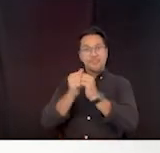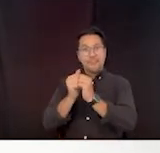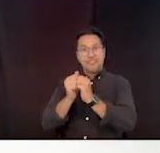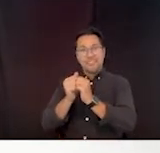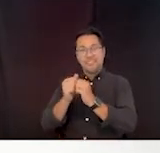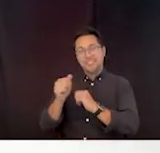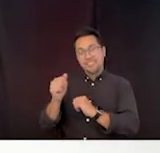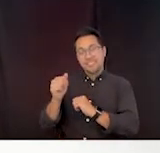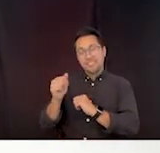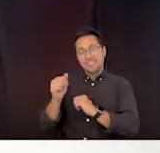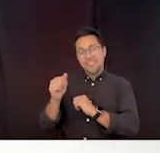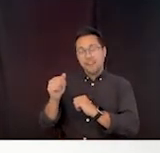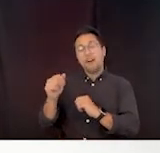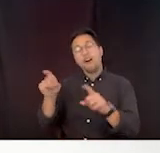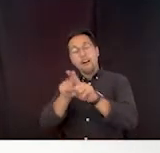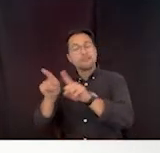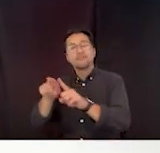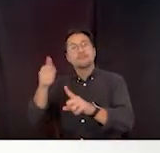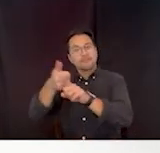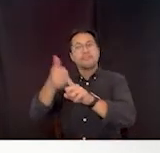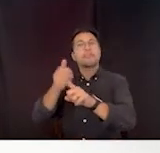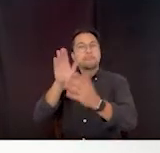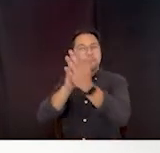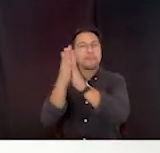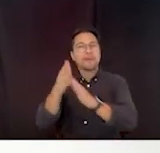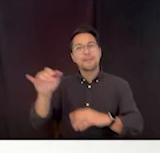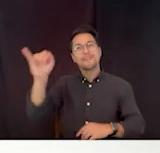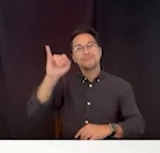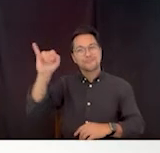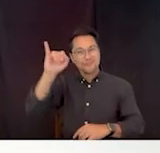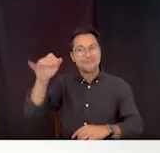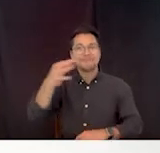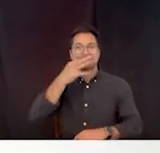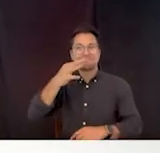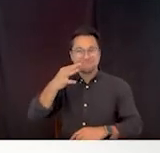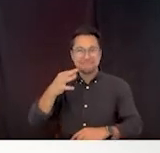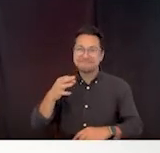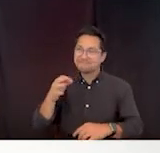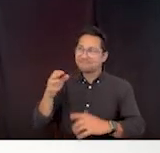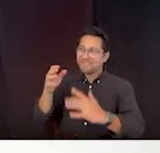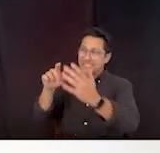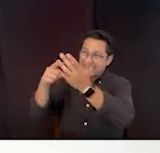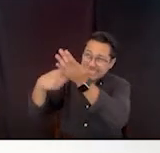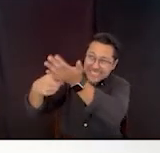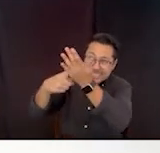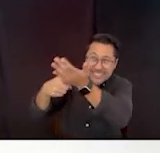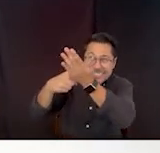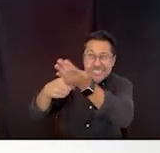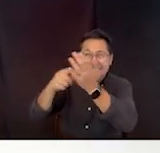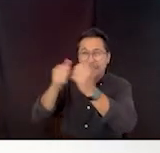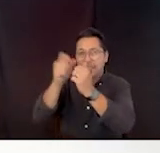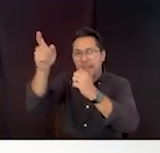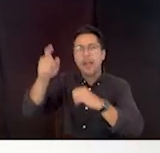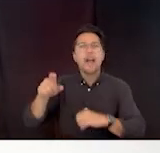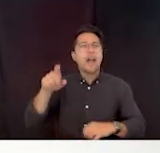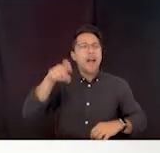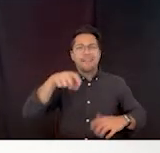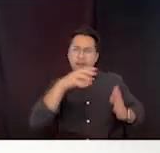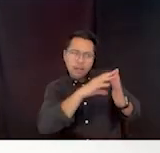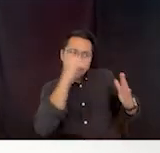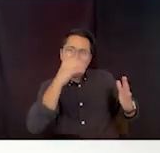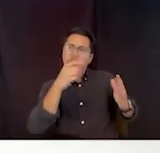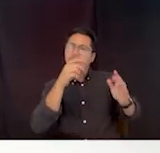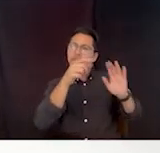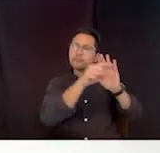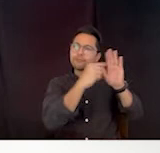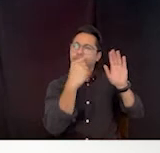expert, unfortunately. You're going to get in close contact with your insurance provider, and you're going to have to learn terms like out-of-pocket maximum for